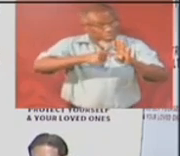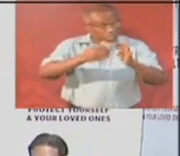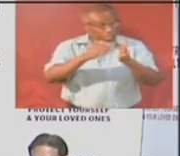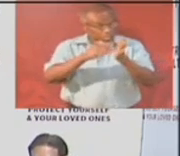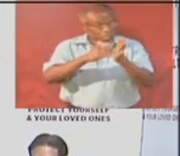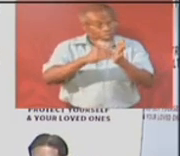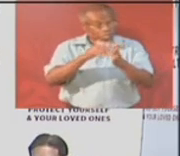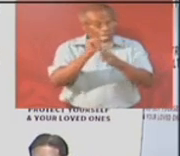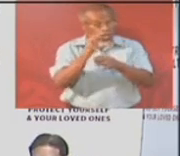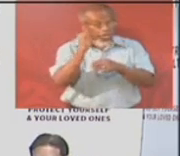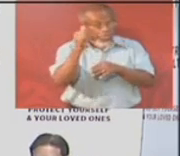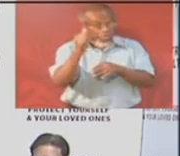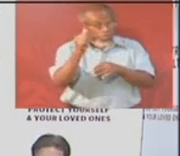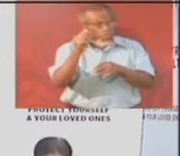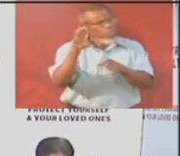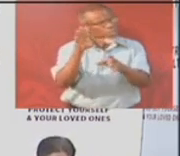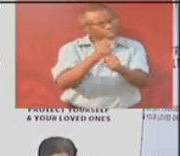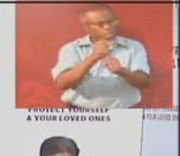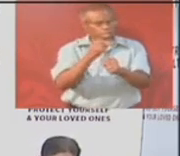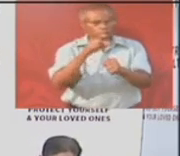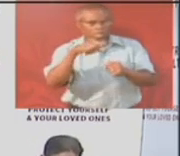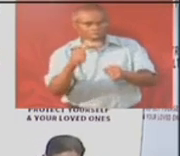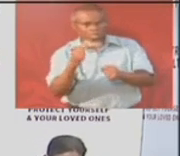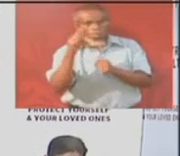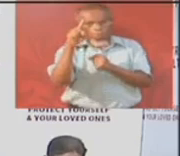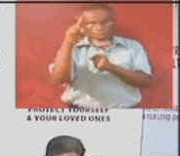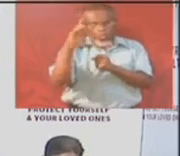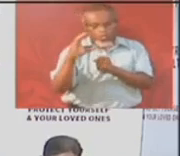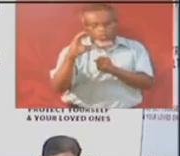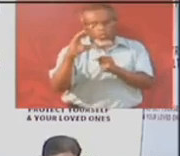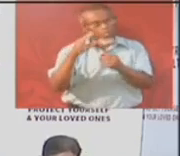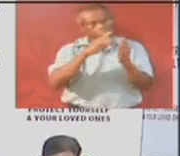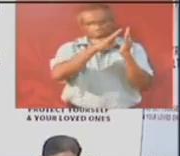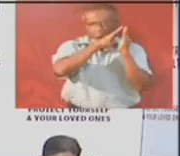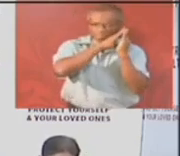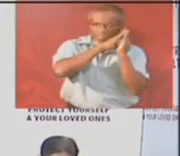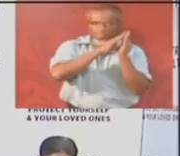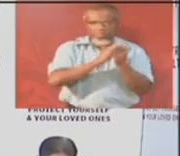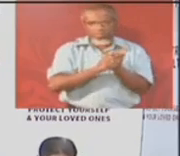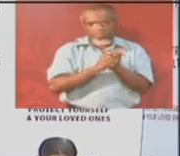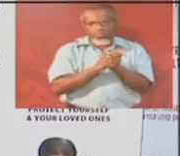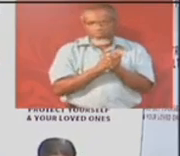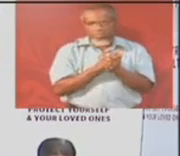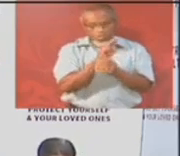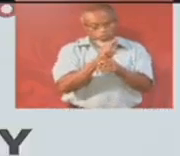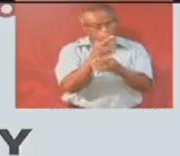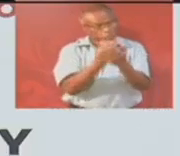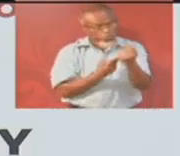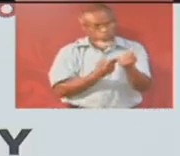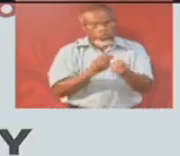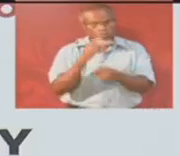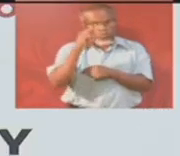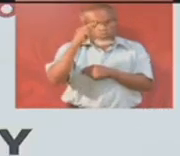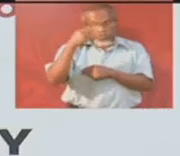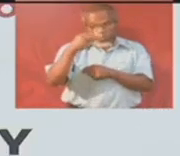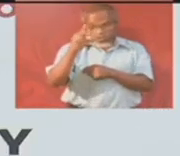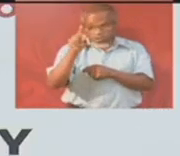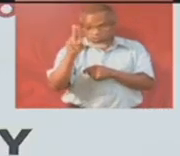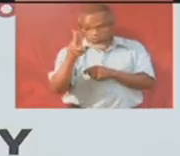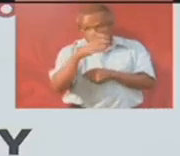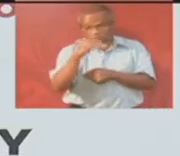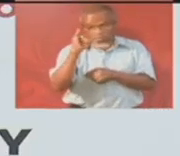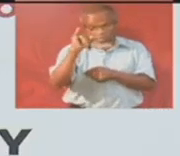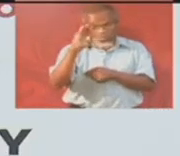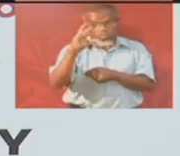you another 100 beds with ICU capacity, HDU capacity. What we do at the ministry